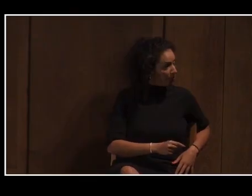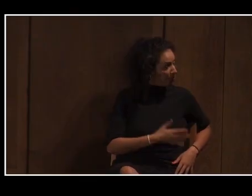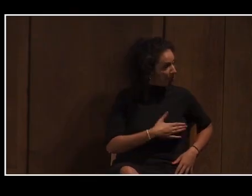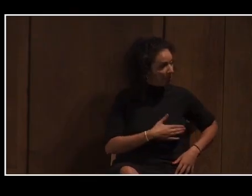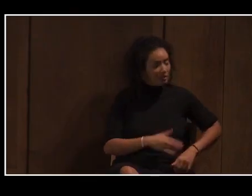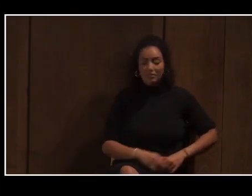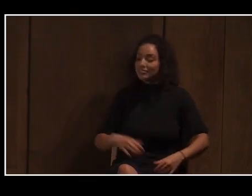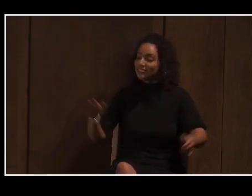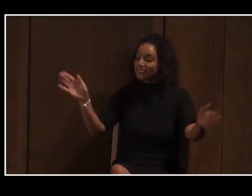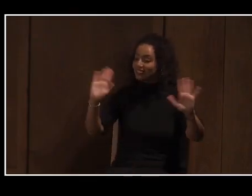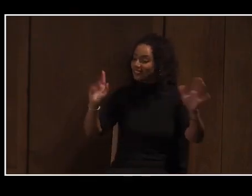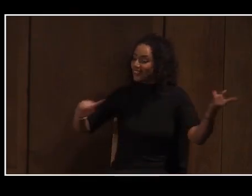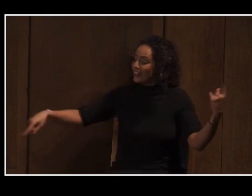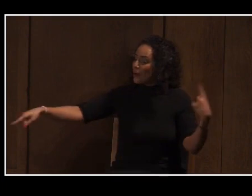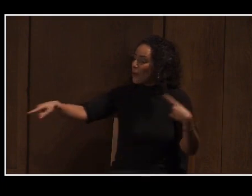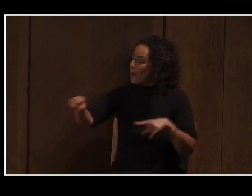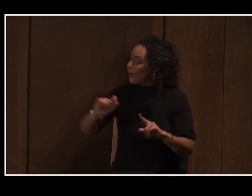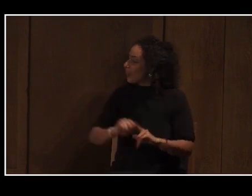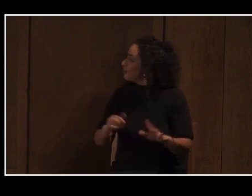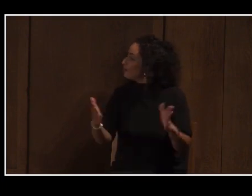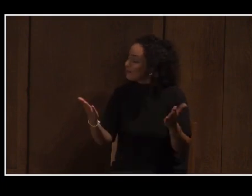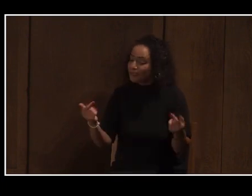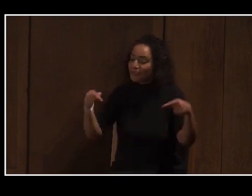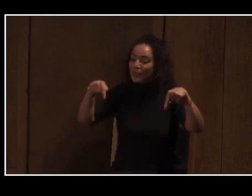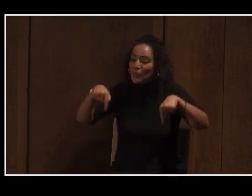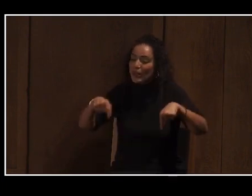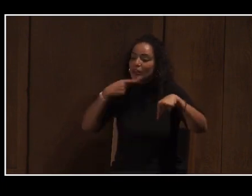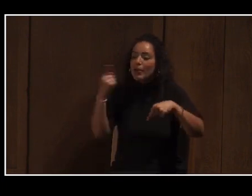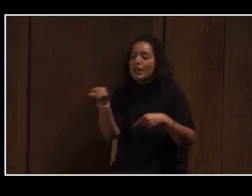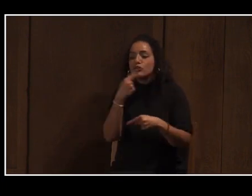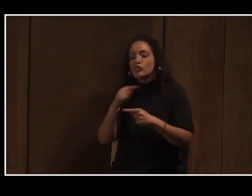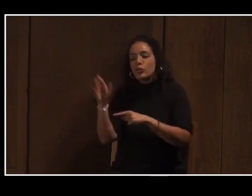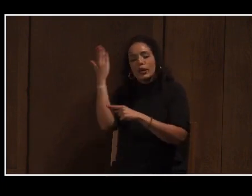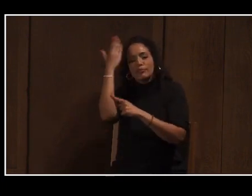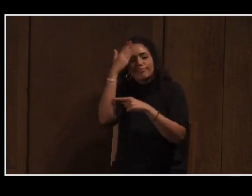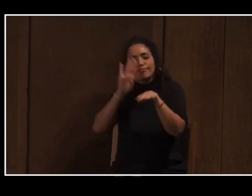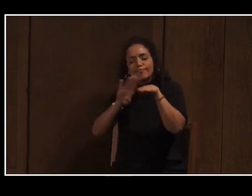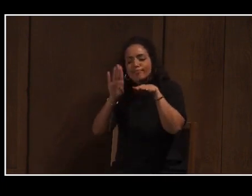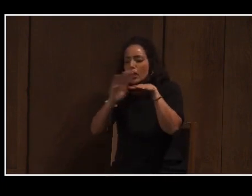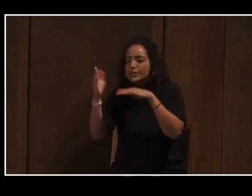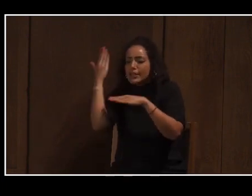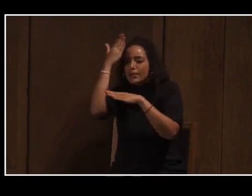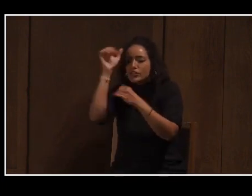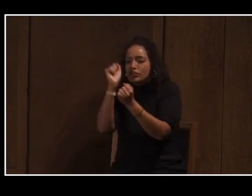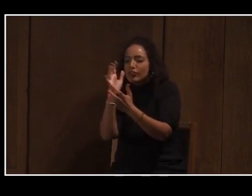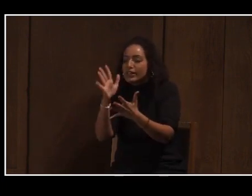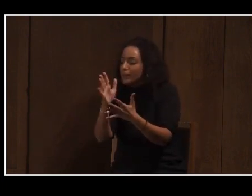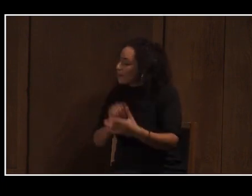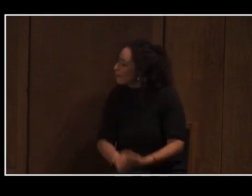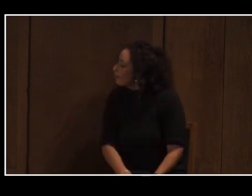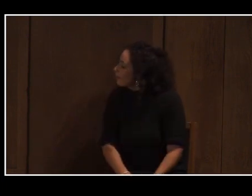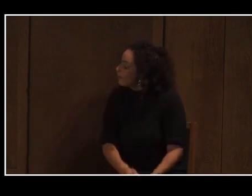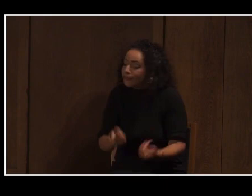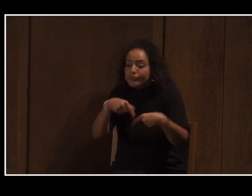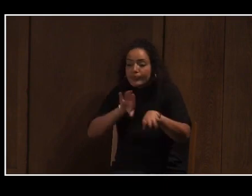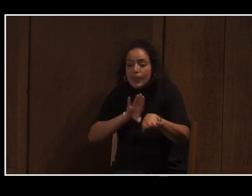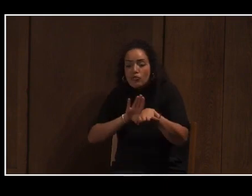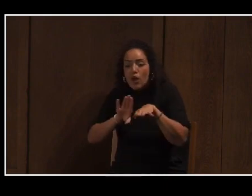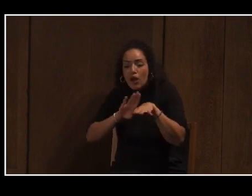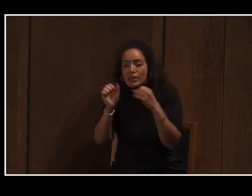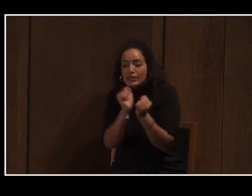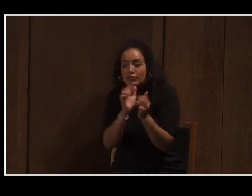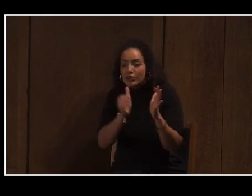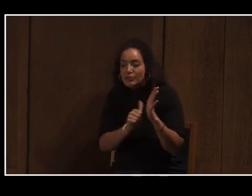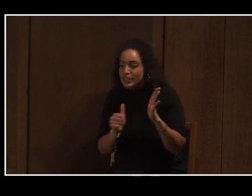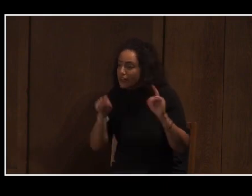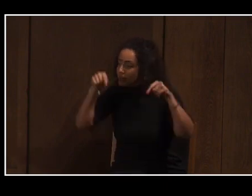Hi, everyone. Welcome to Experiments in Imagination. This session is part 2 of our Rehearsing Futures series. Thank